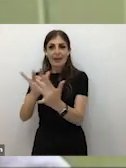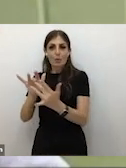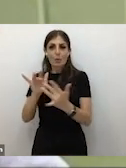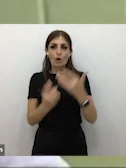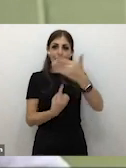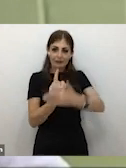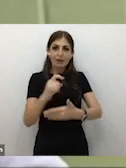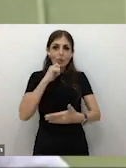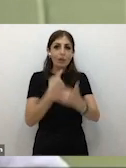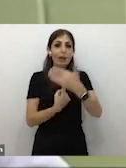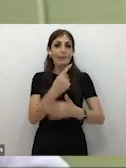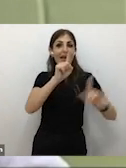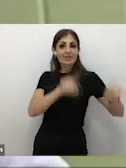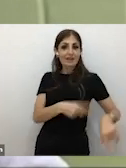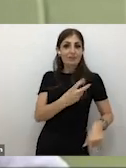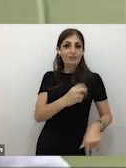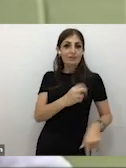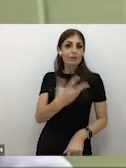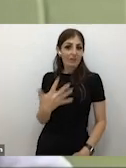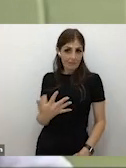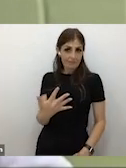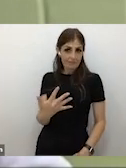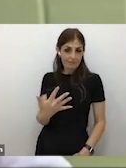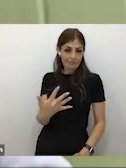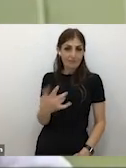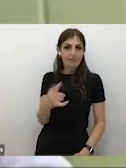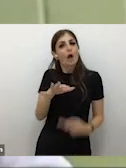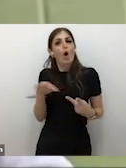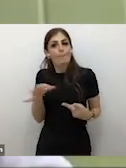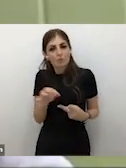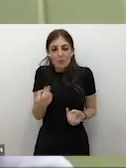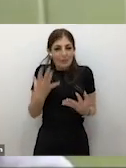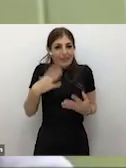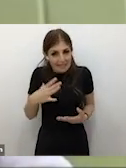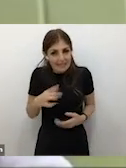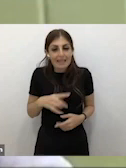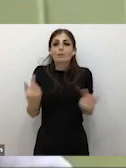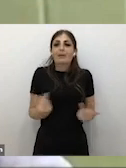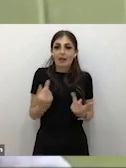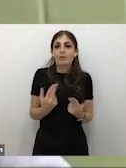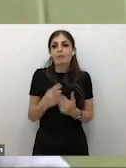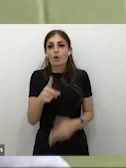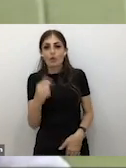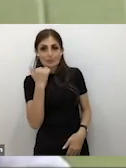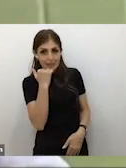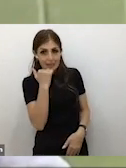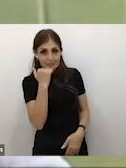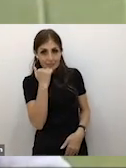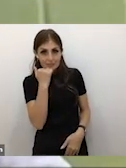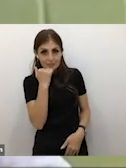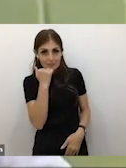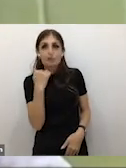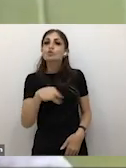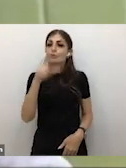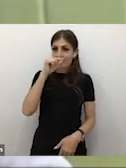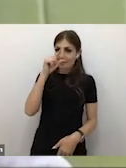will happen at the start of 2025. This is optional, so you don't need to be available for this event to be